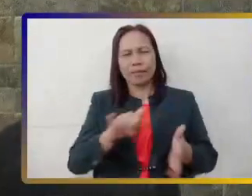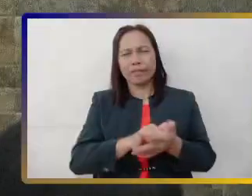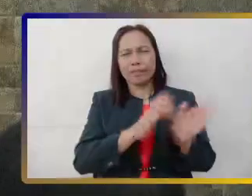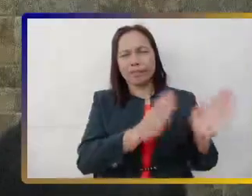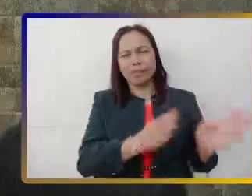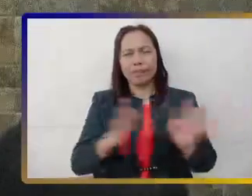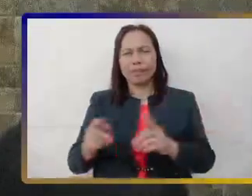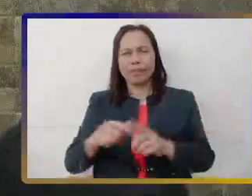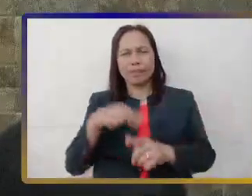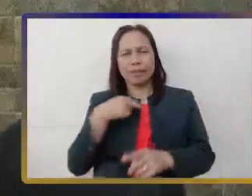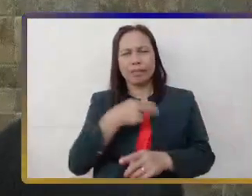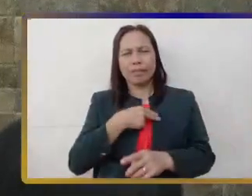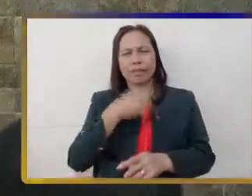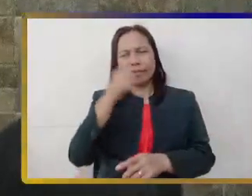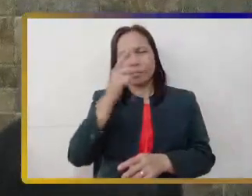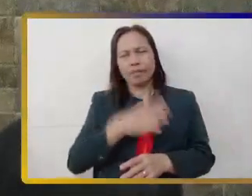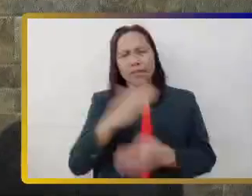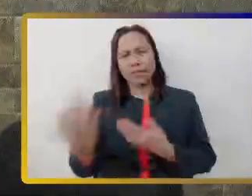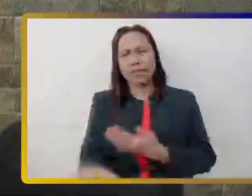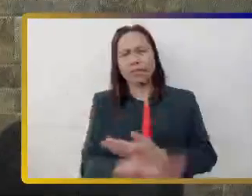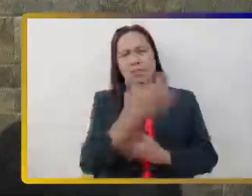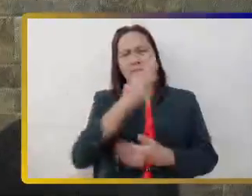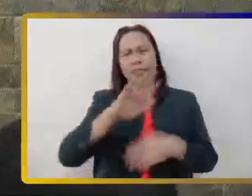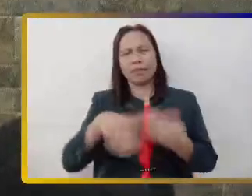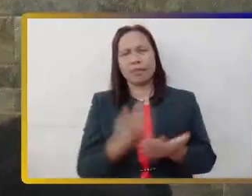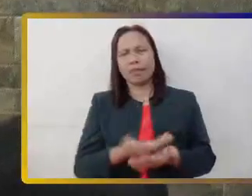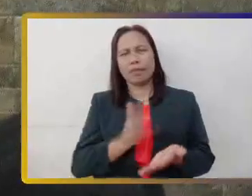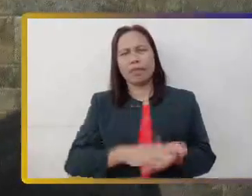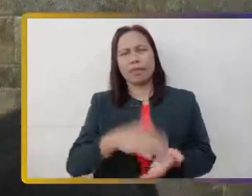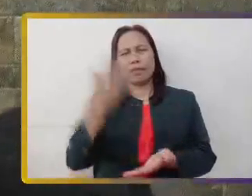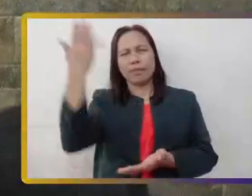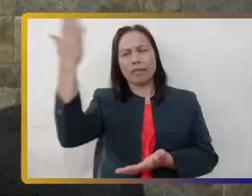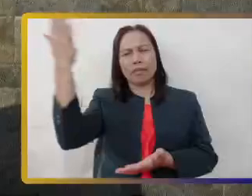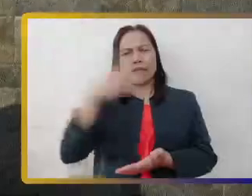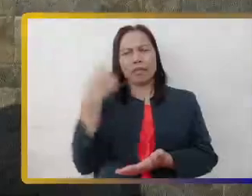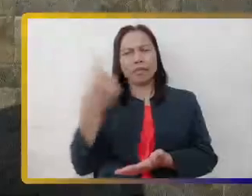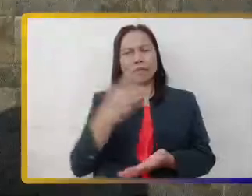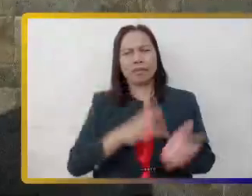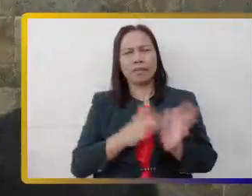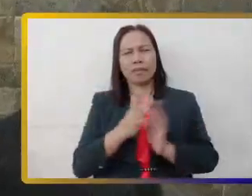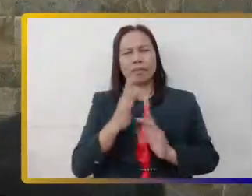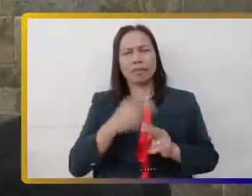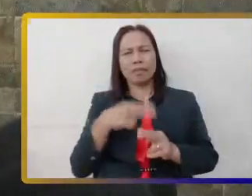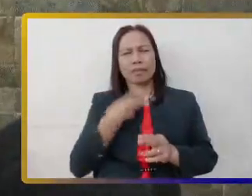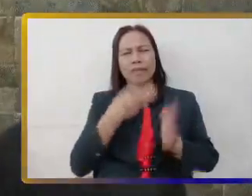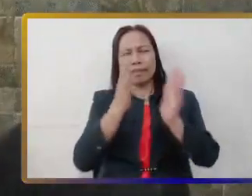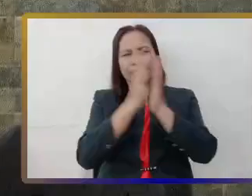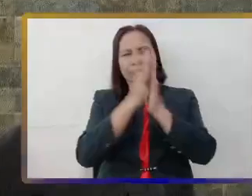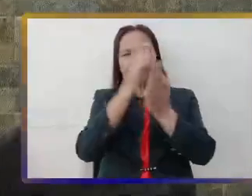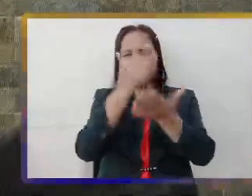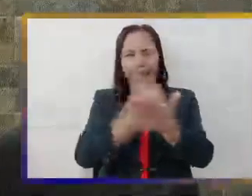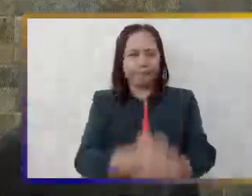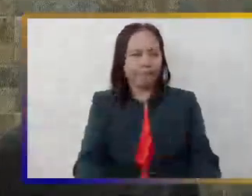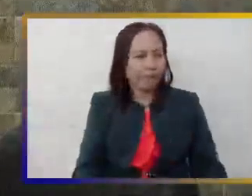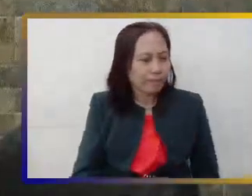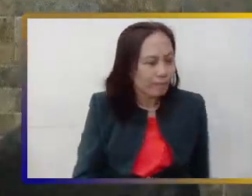to us Oh God this morning all the glory Belongs To you in Jesus name I pray Amen all righting pleas saya